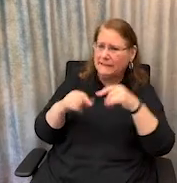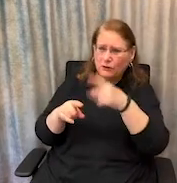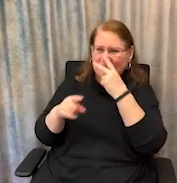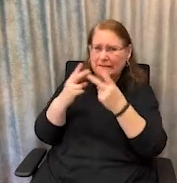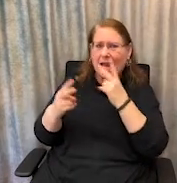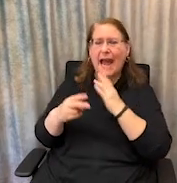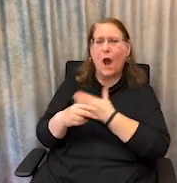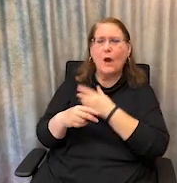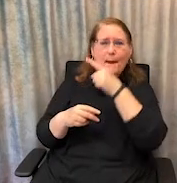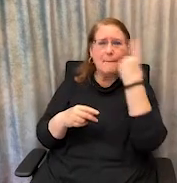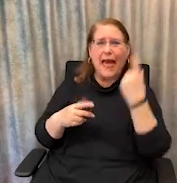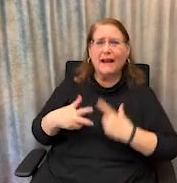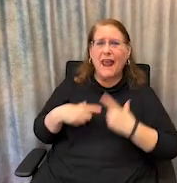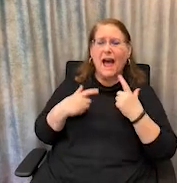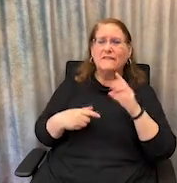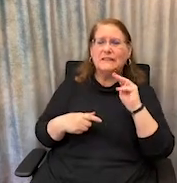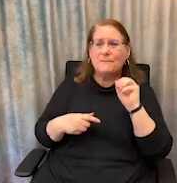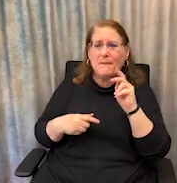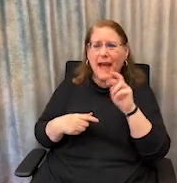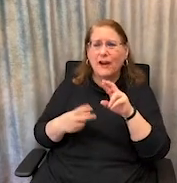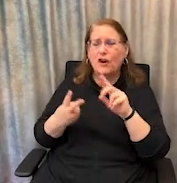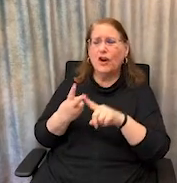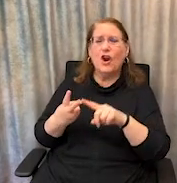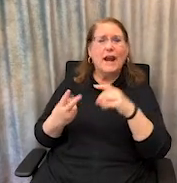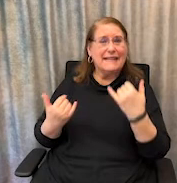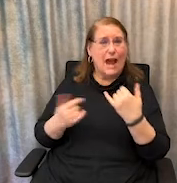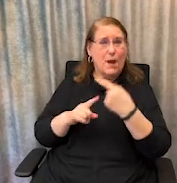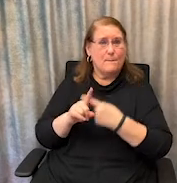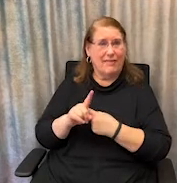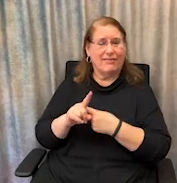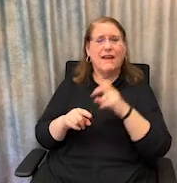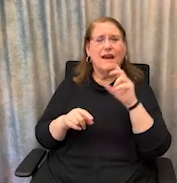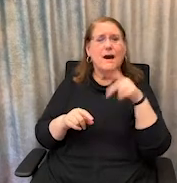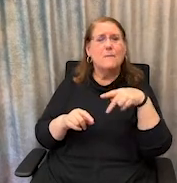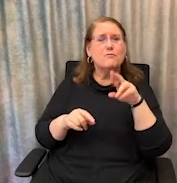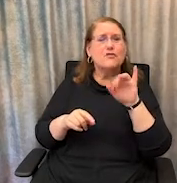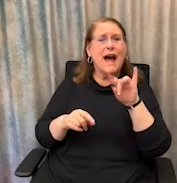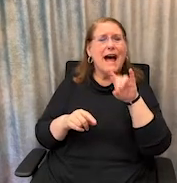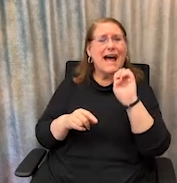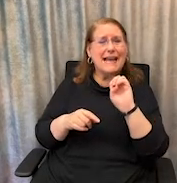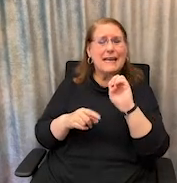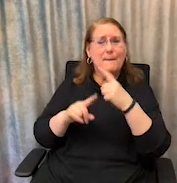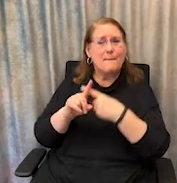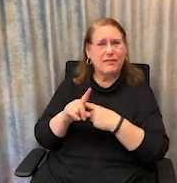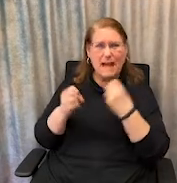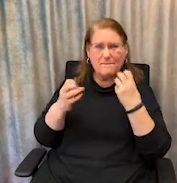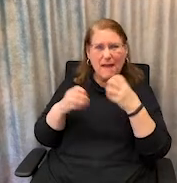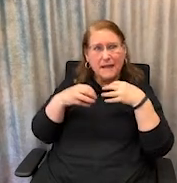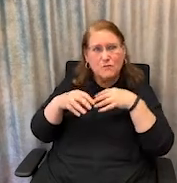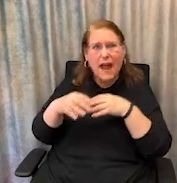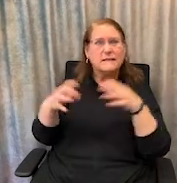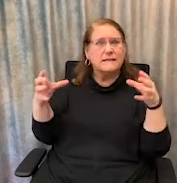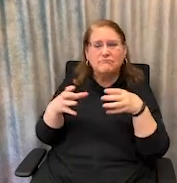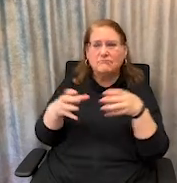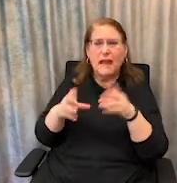movement. We're recording during Pride Month, so there are a lot of demonstrations and parades and moments of collective